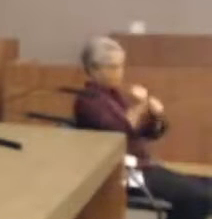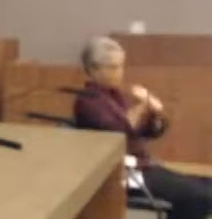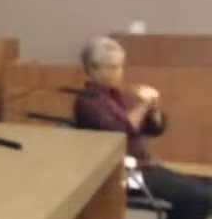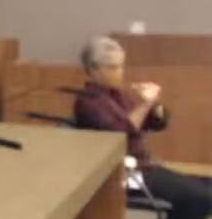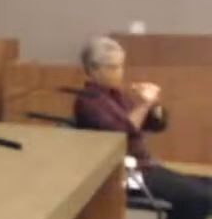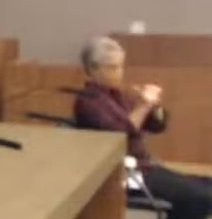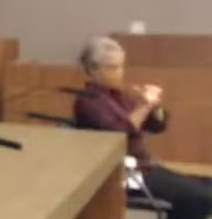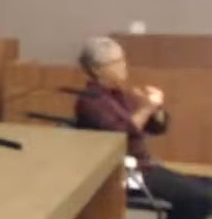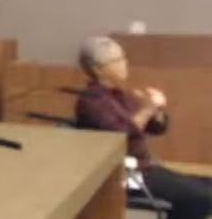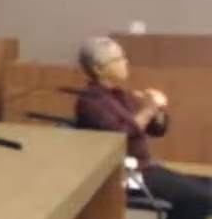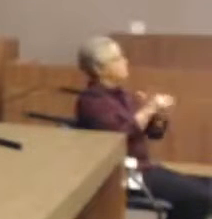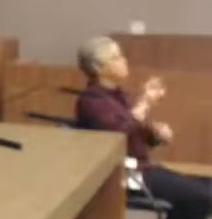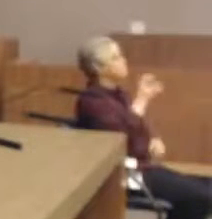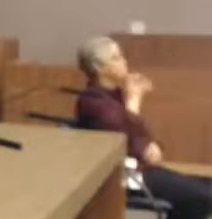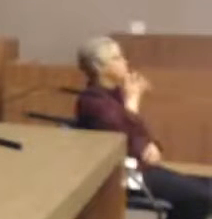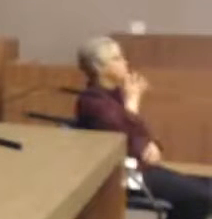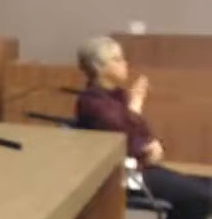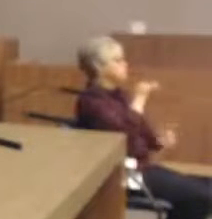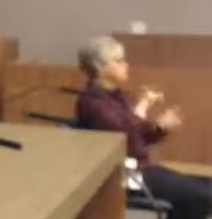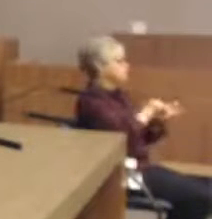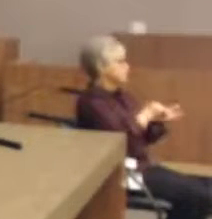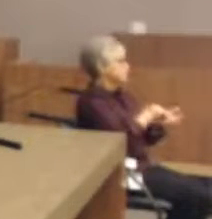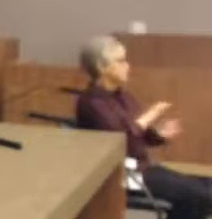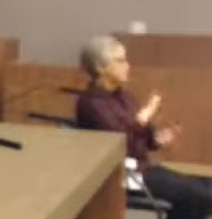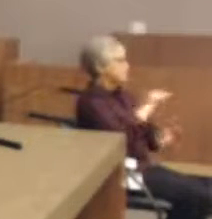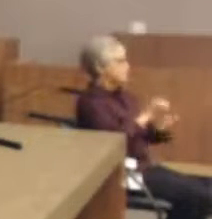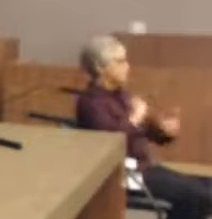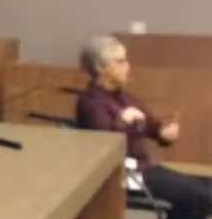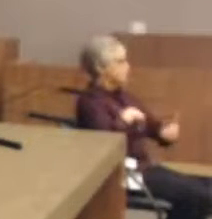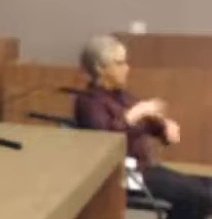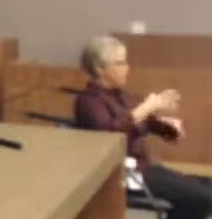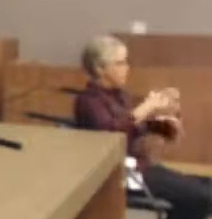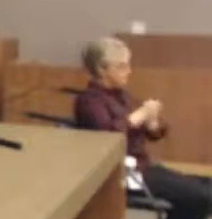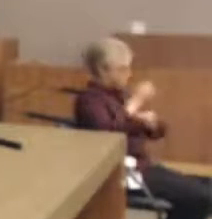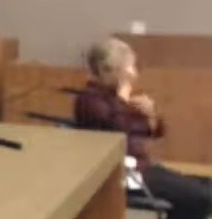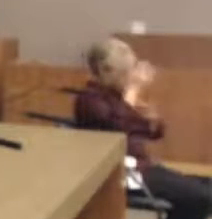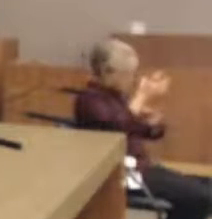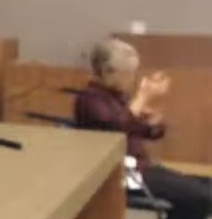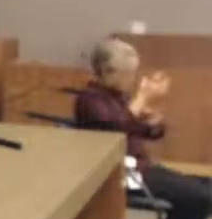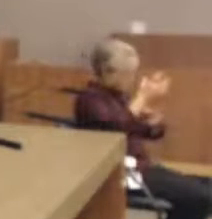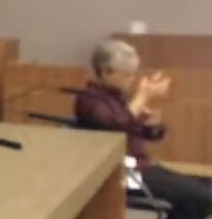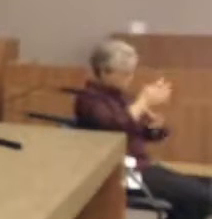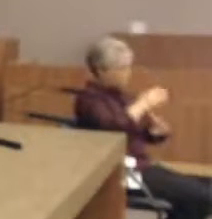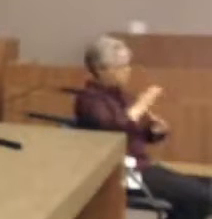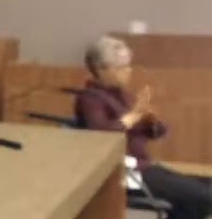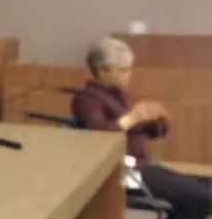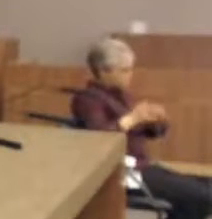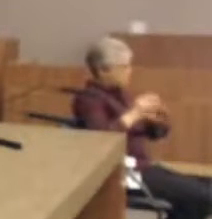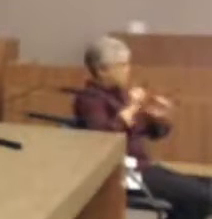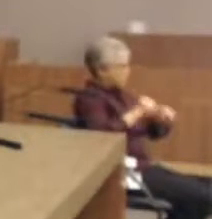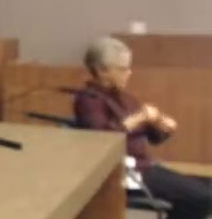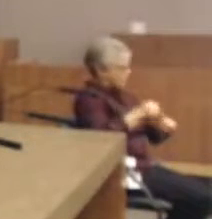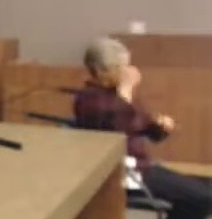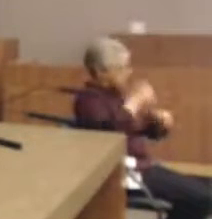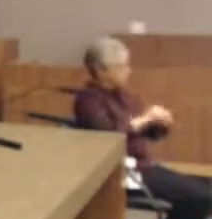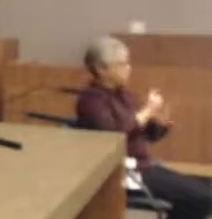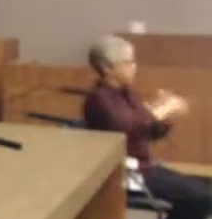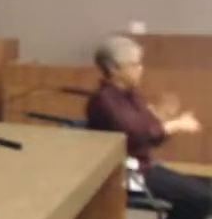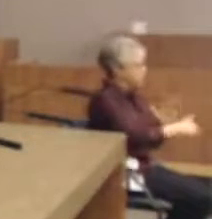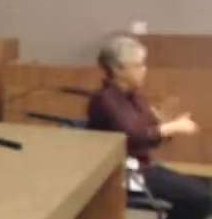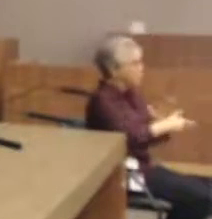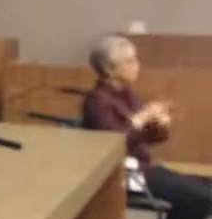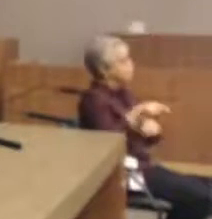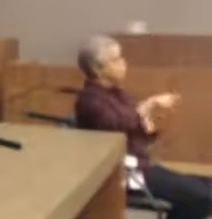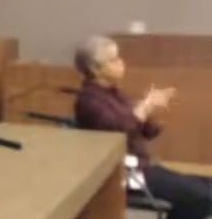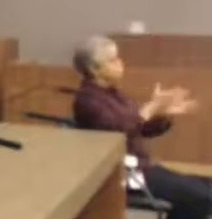of our brain. It's how we take information, think about it, and then are able to recall it. It's why if you want to learn something and